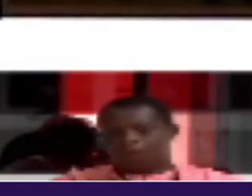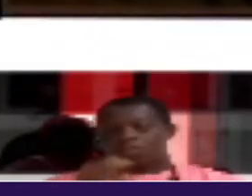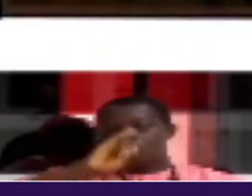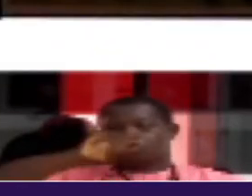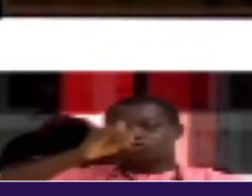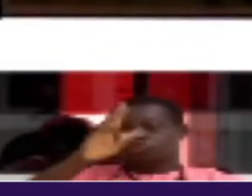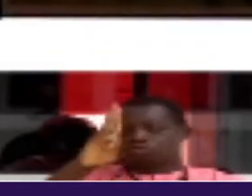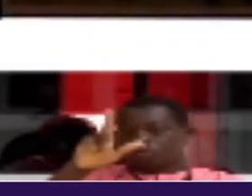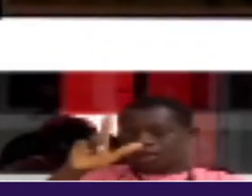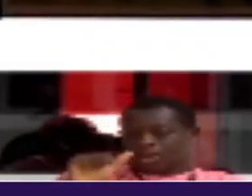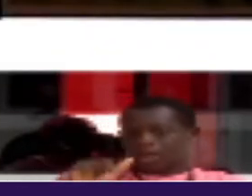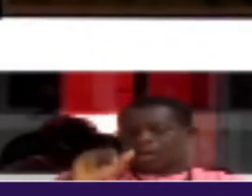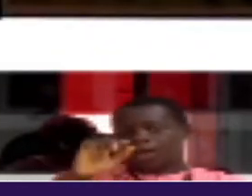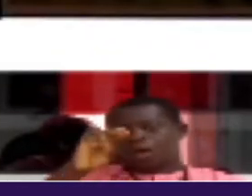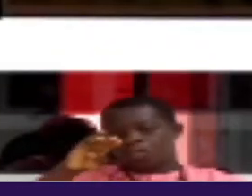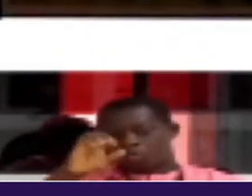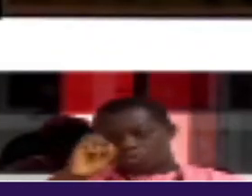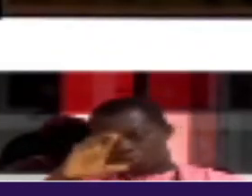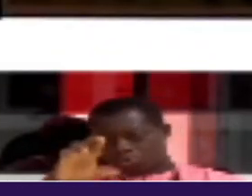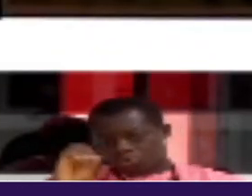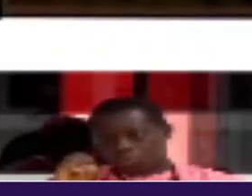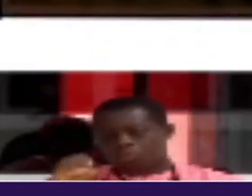Moro was part of the first bite. Ibrahima Diallo?